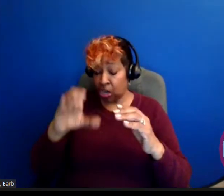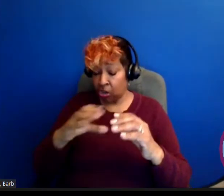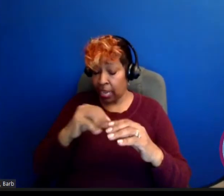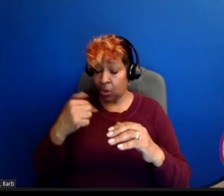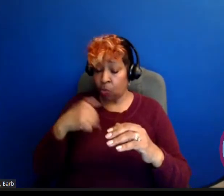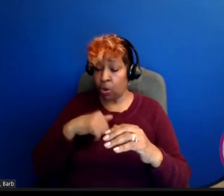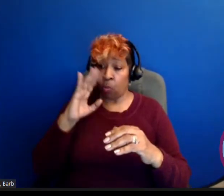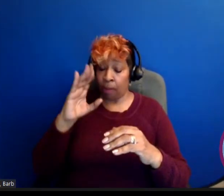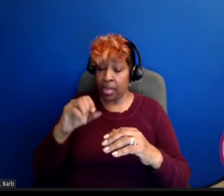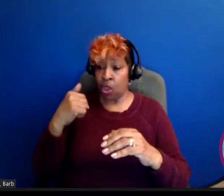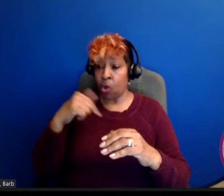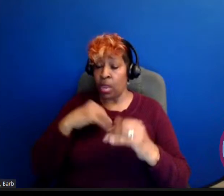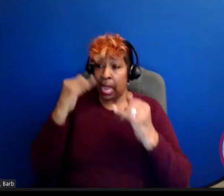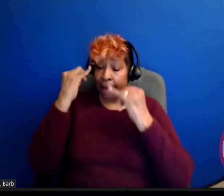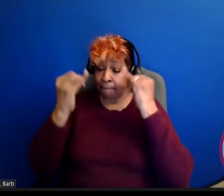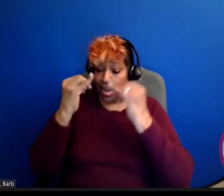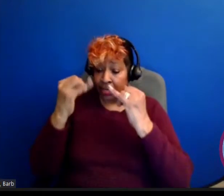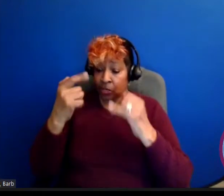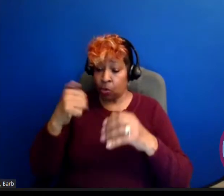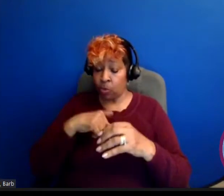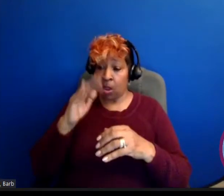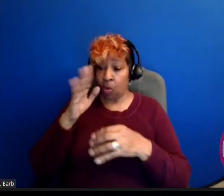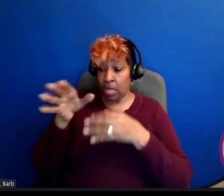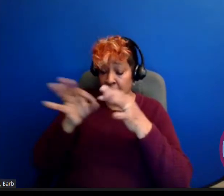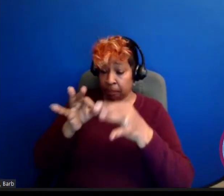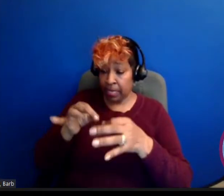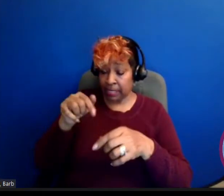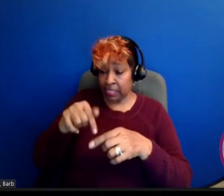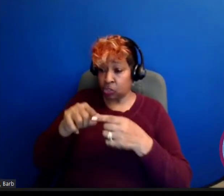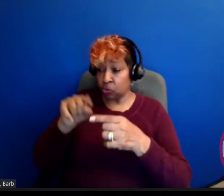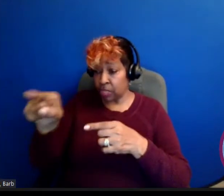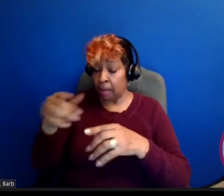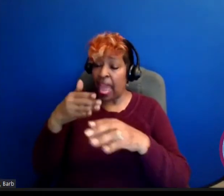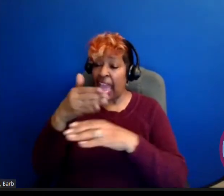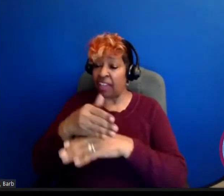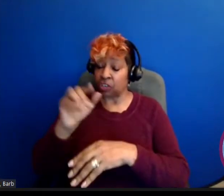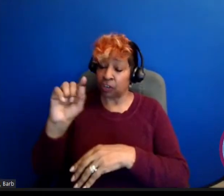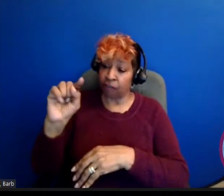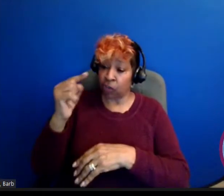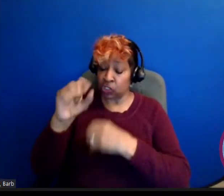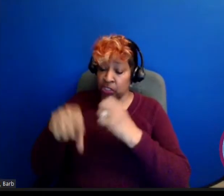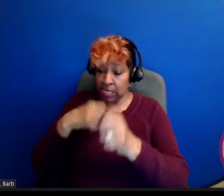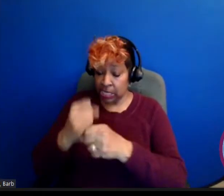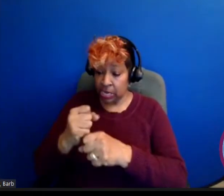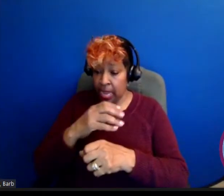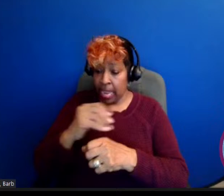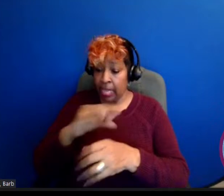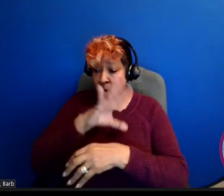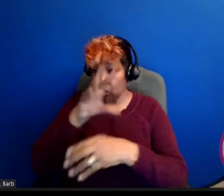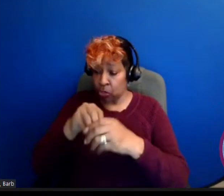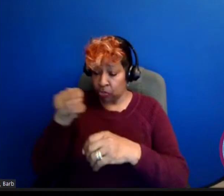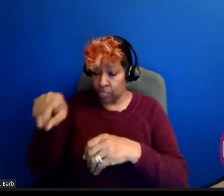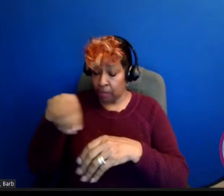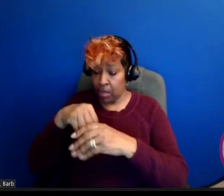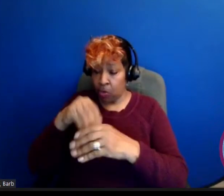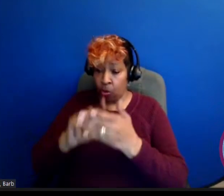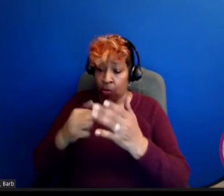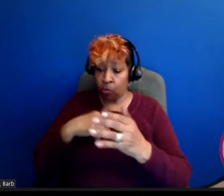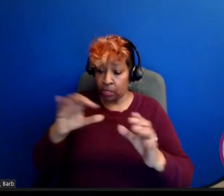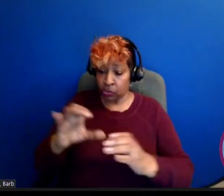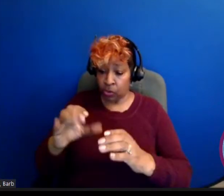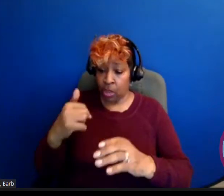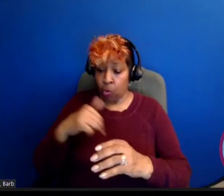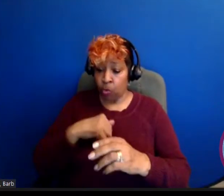we'd imagine we would roll this out to them here after the first of the year and incorporate them into what we're doing. We've been using